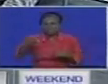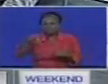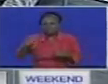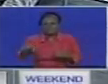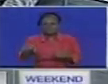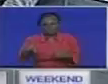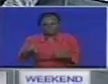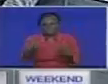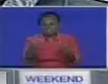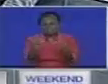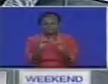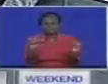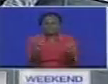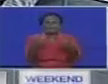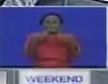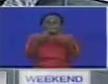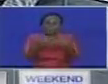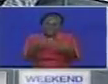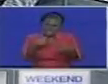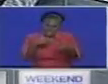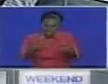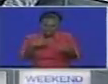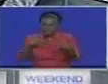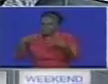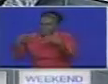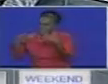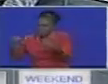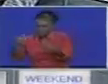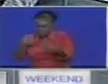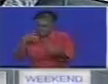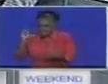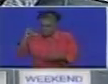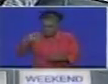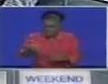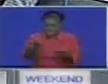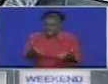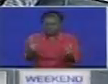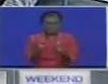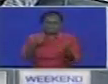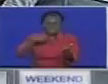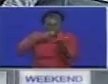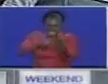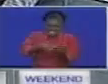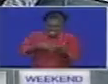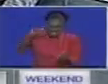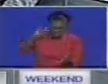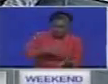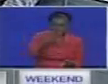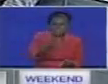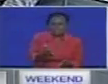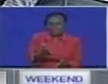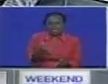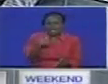at the constituency level. But if I ran away, I would not probably be the MP today. I insisted in staying there. We had